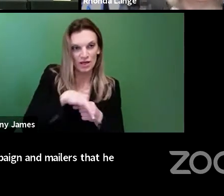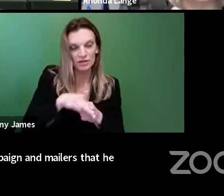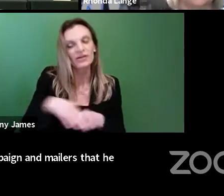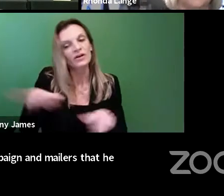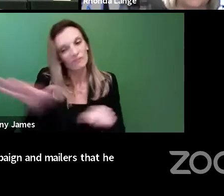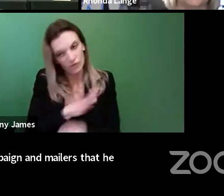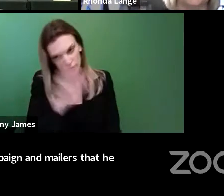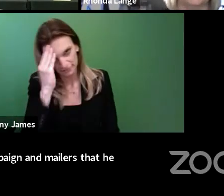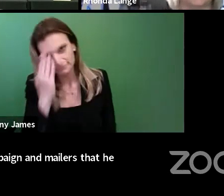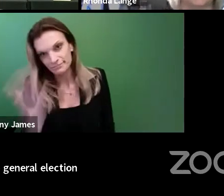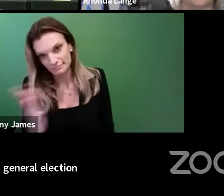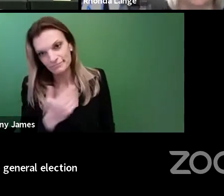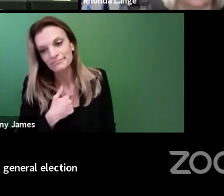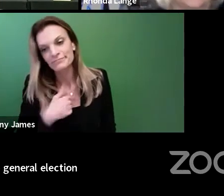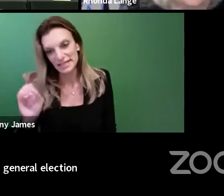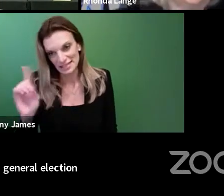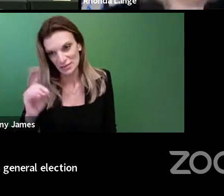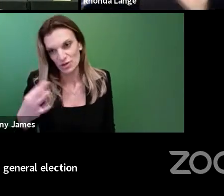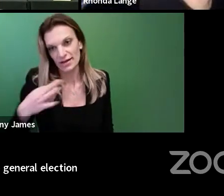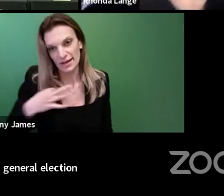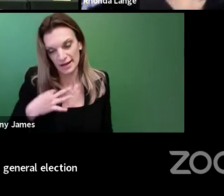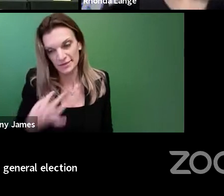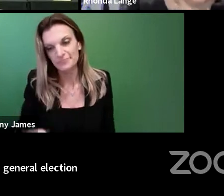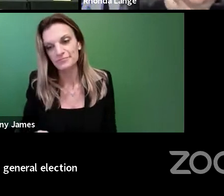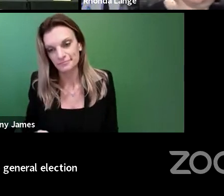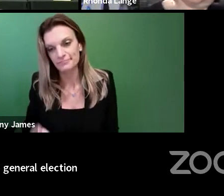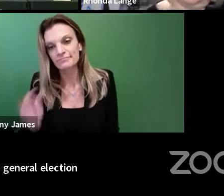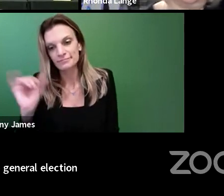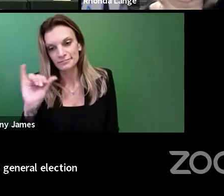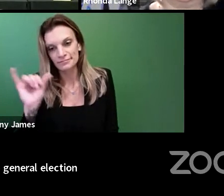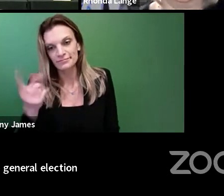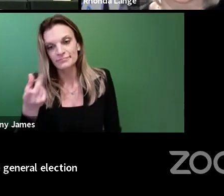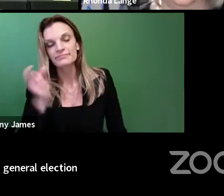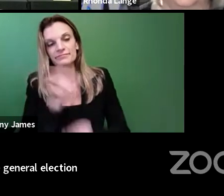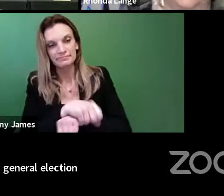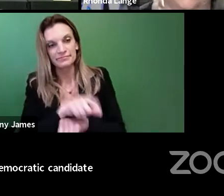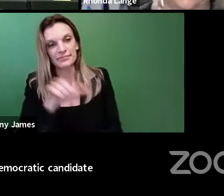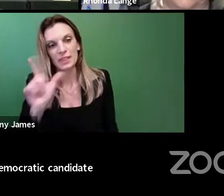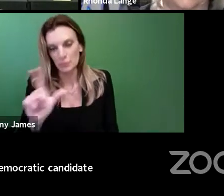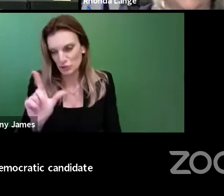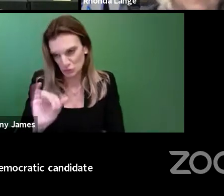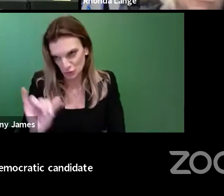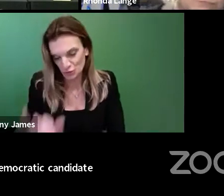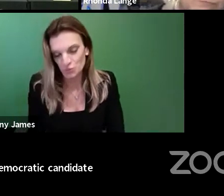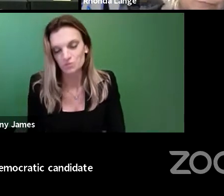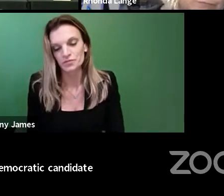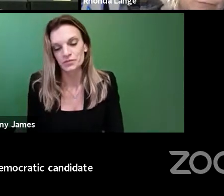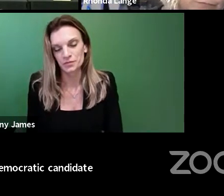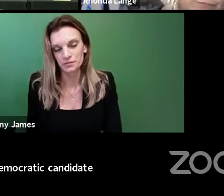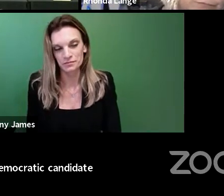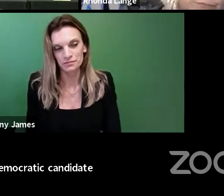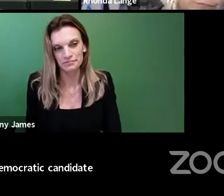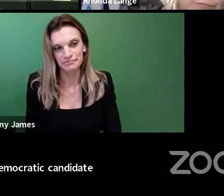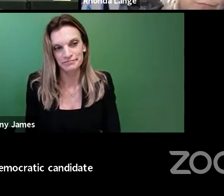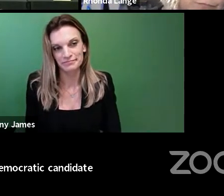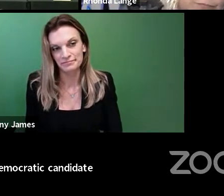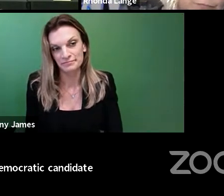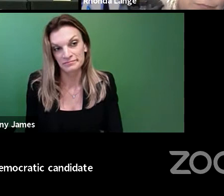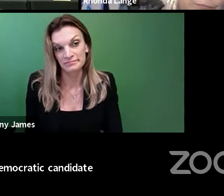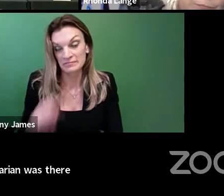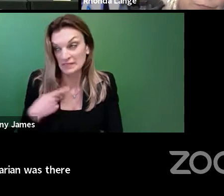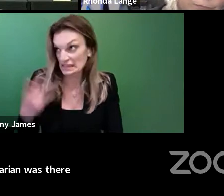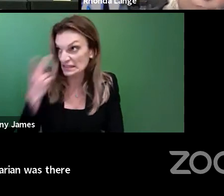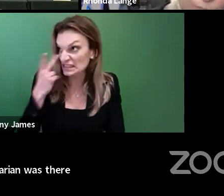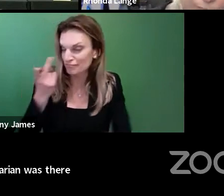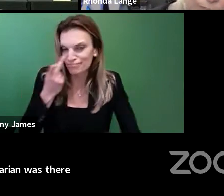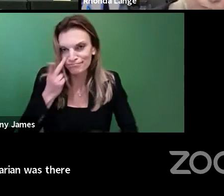full disclosure, I was the Democratic candidate, and he also beat the Libertarian was there too. We never see him. We